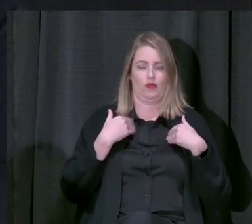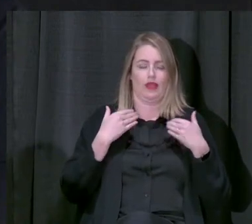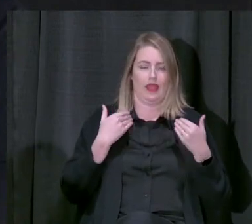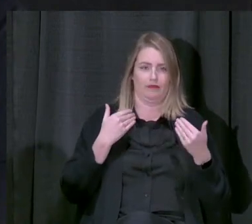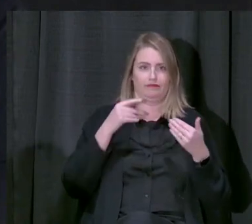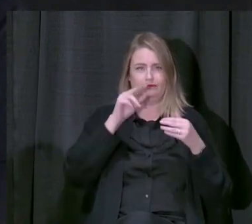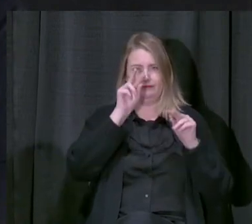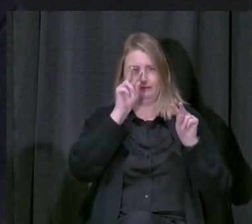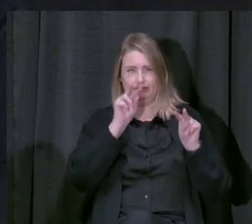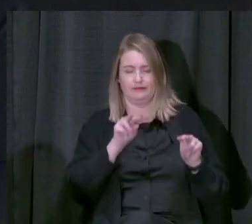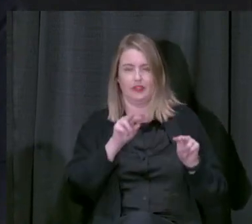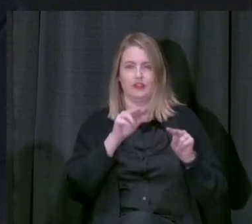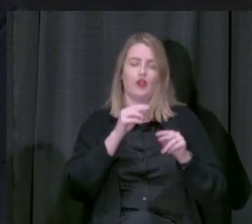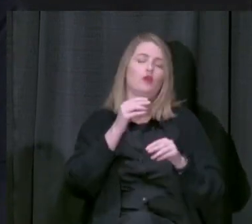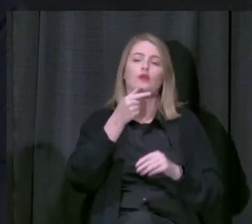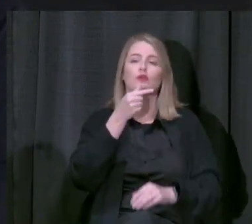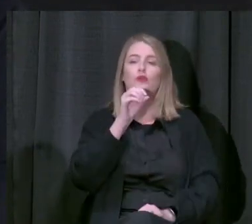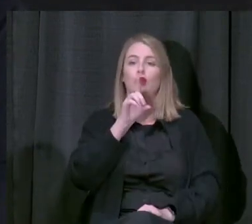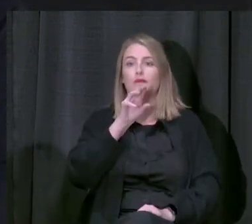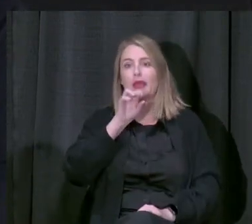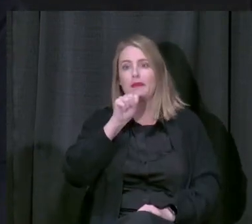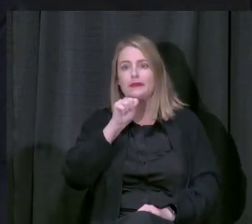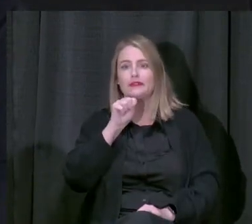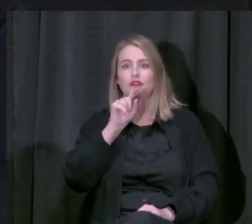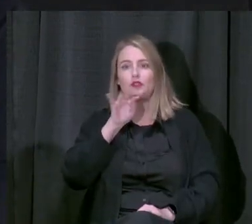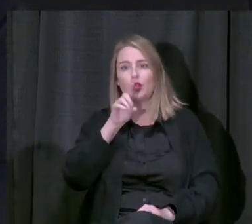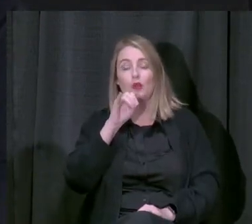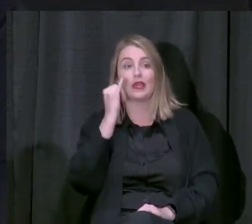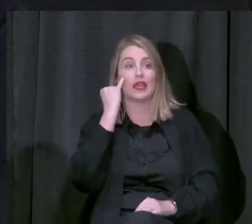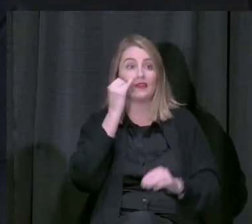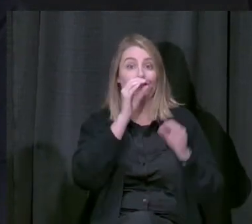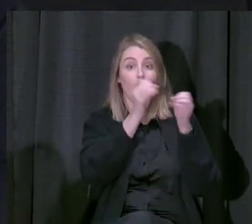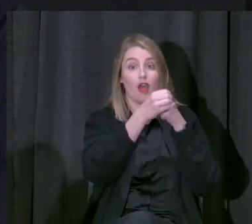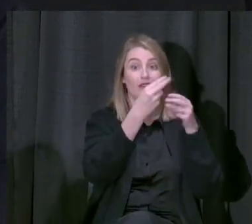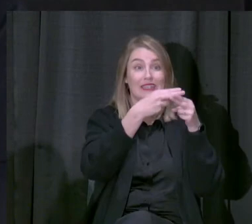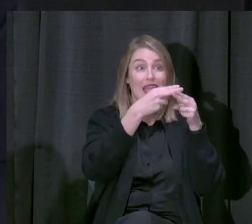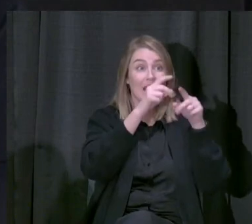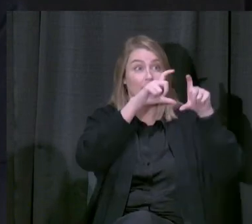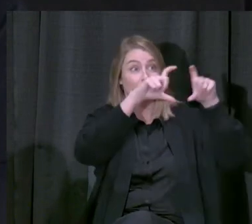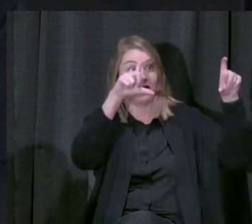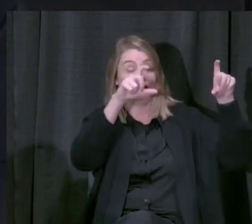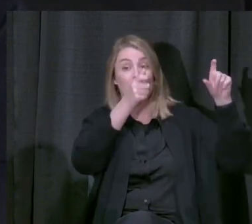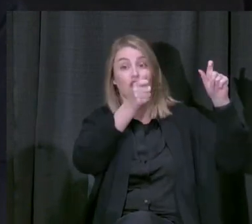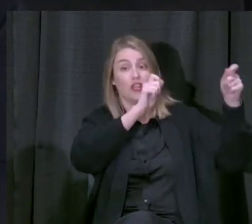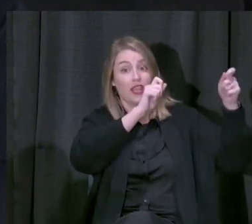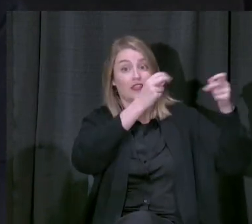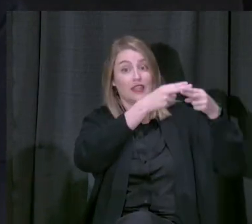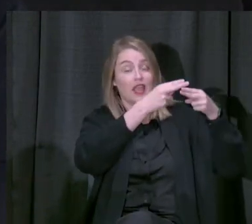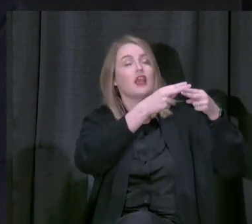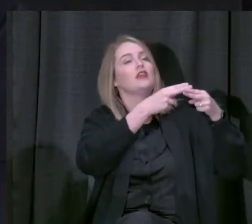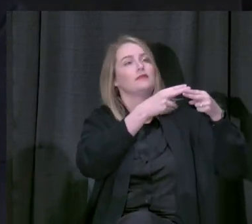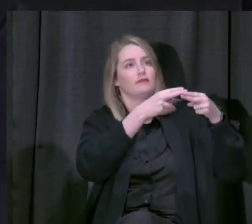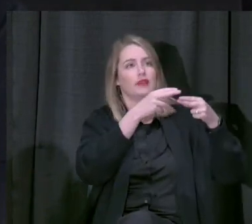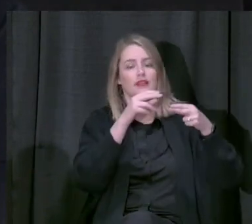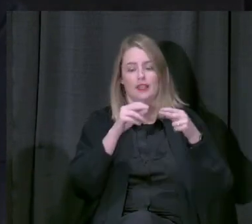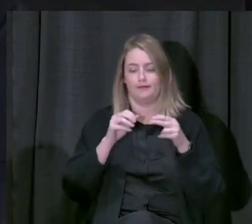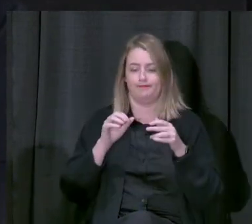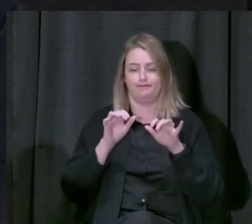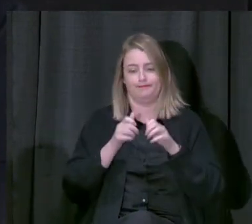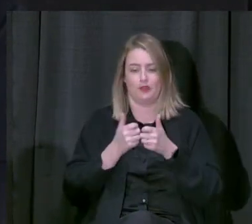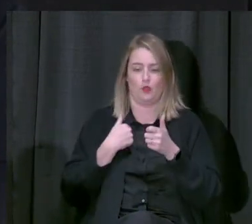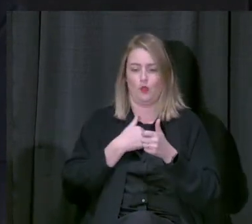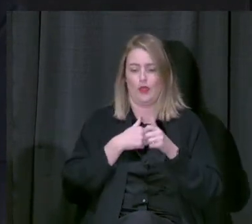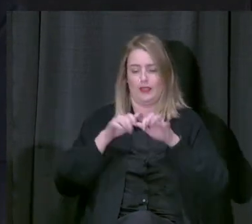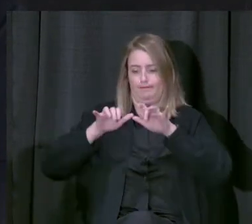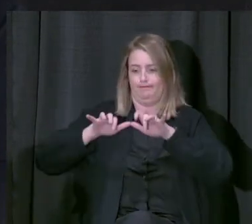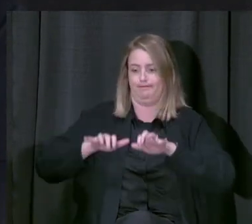Studio, and if office names change, then they can go in and rename them, or and the exhibits out here, we can